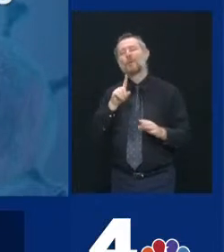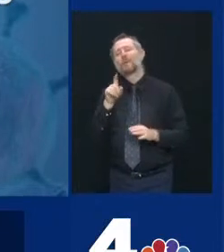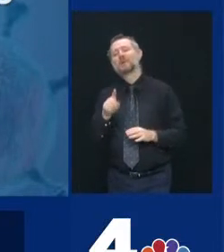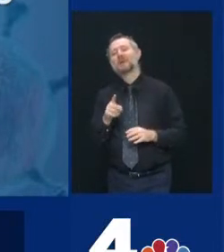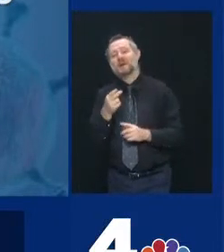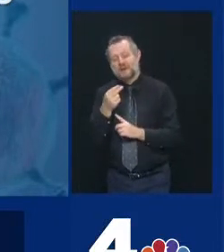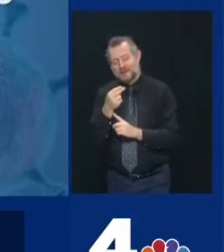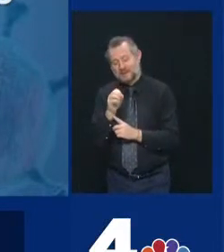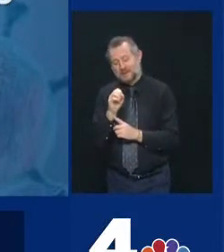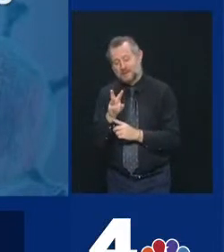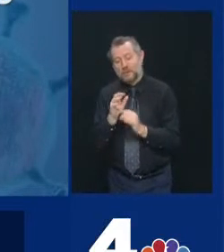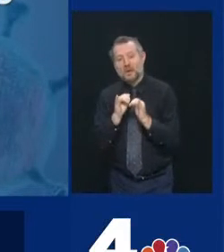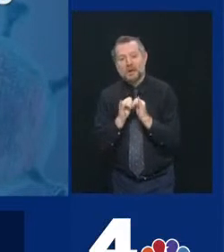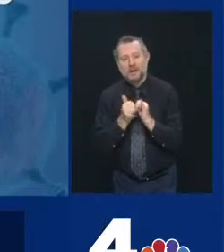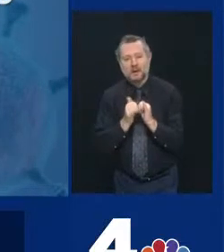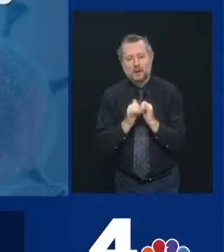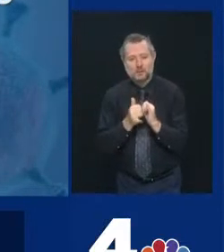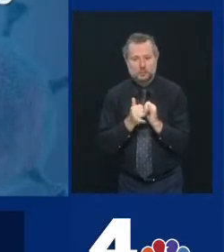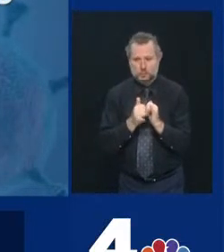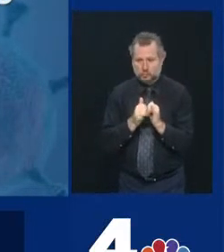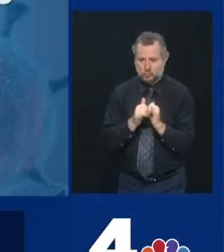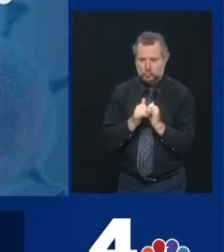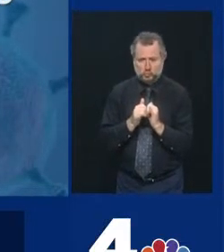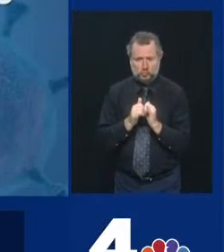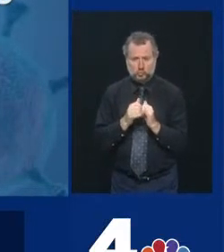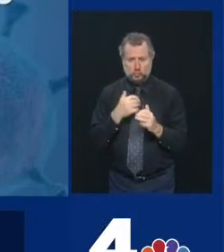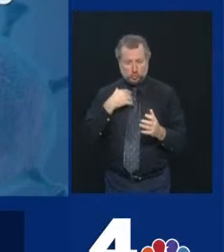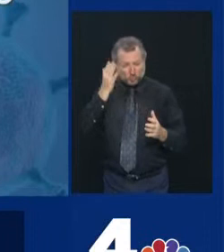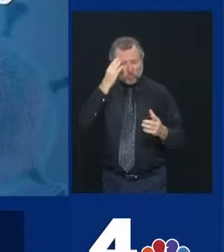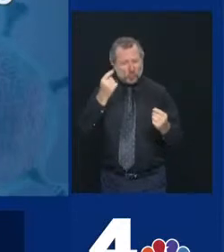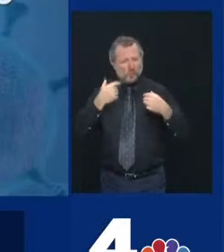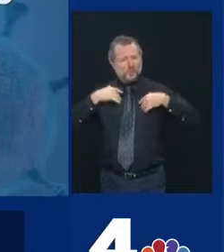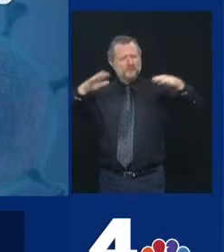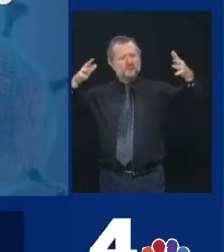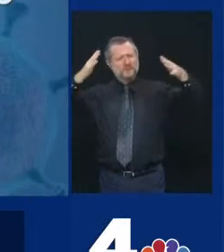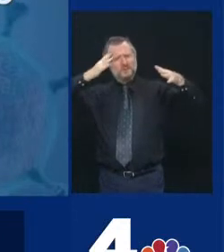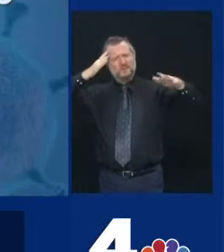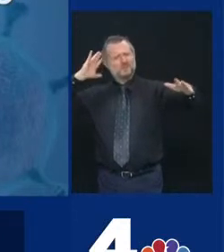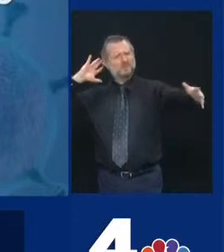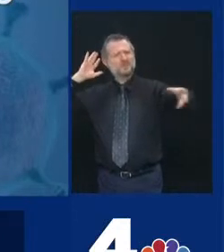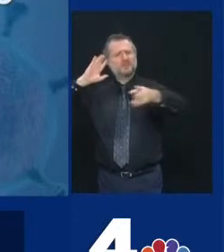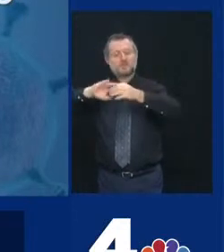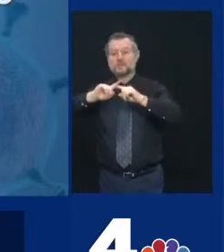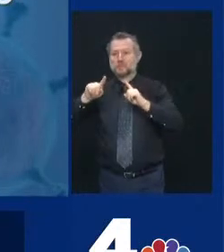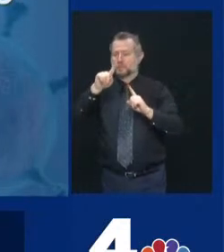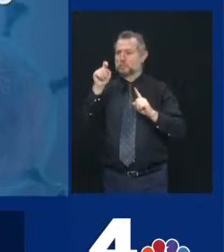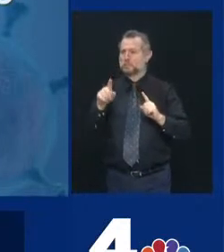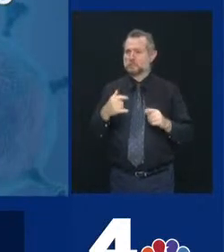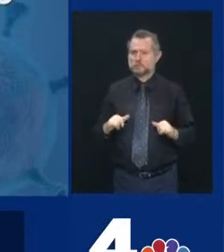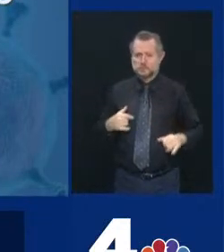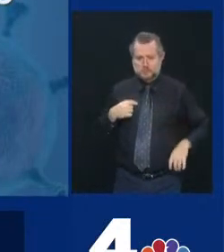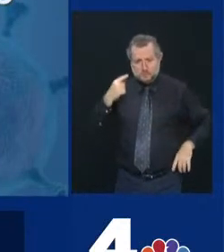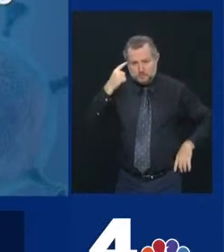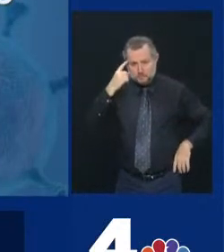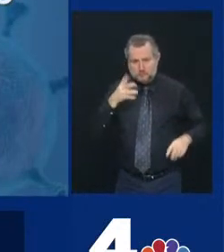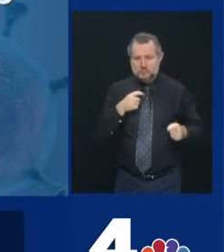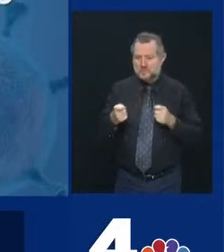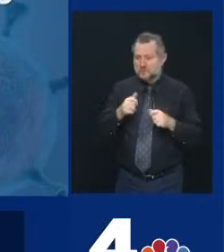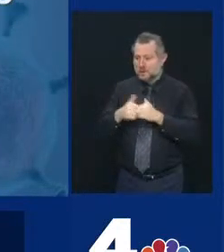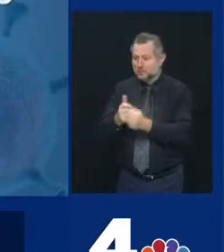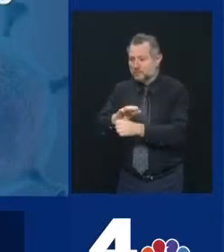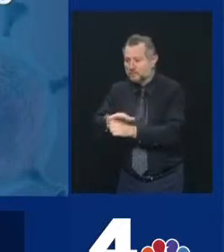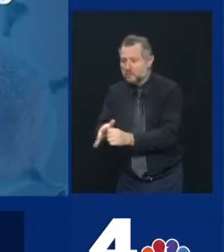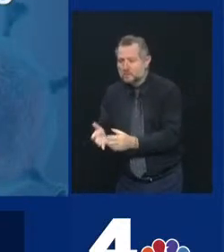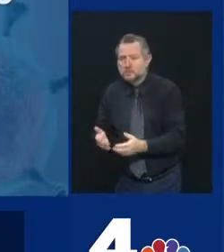it. We know what we need to do. We need to control the virus. We need to take